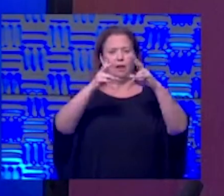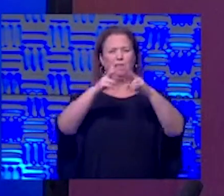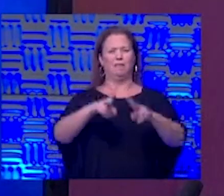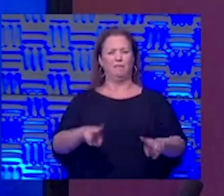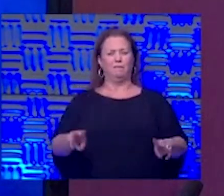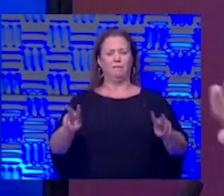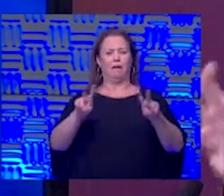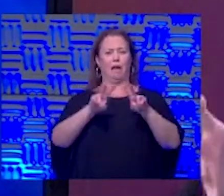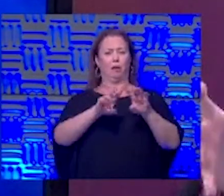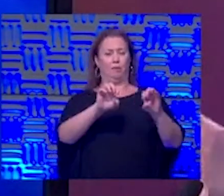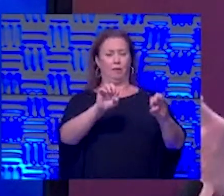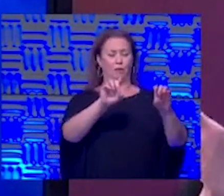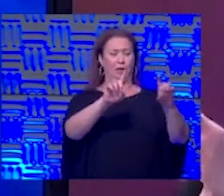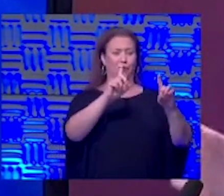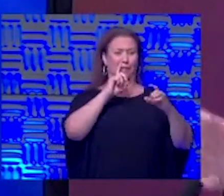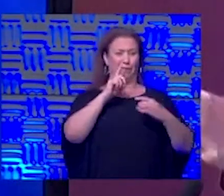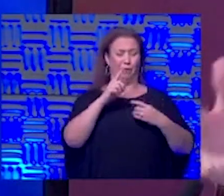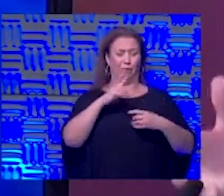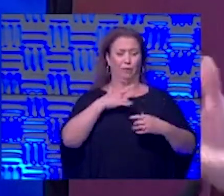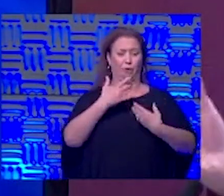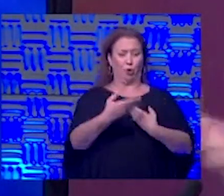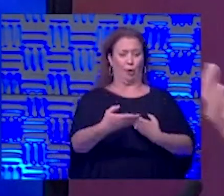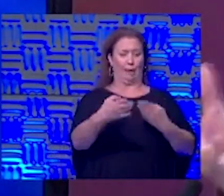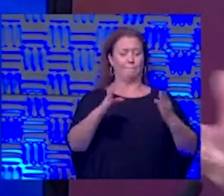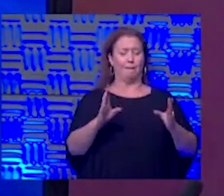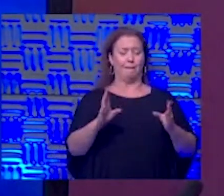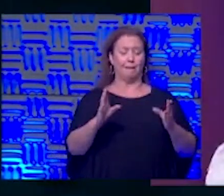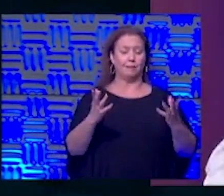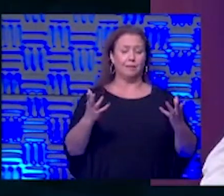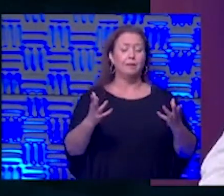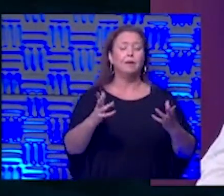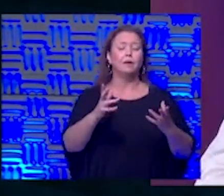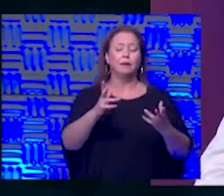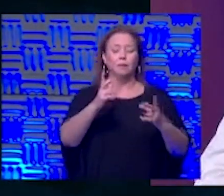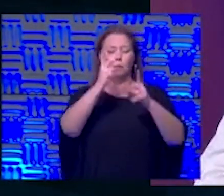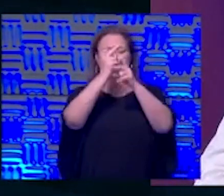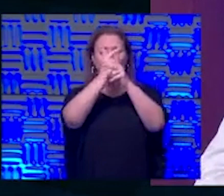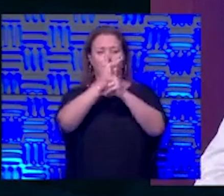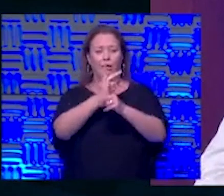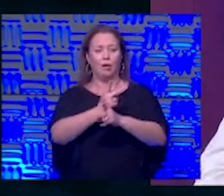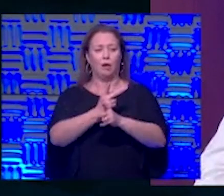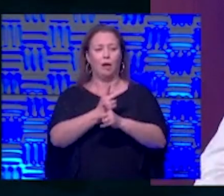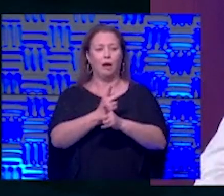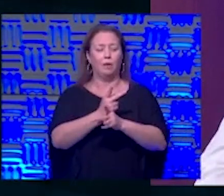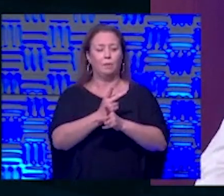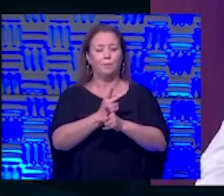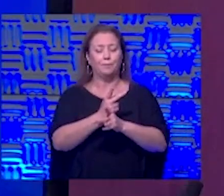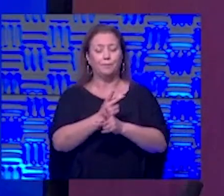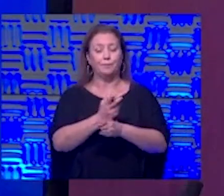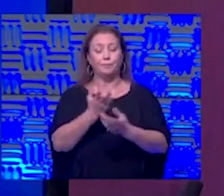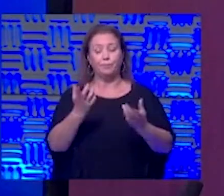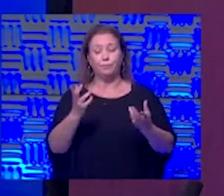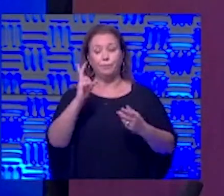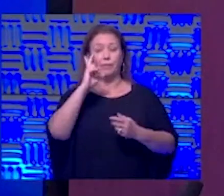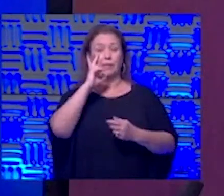of being there if you're actually in a box? We're going to have to kind of figure those things out and then see